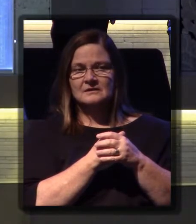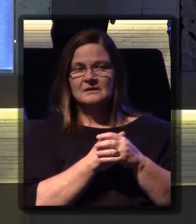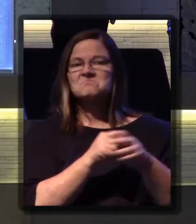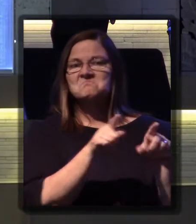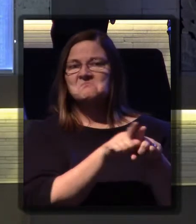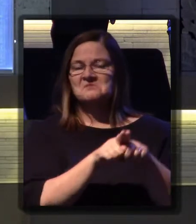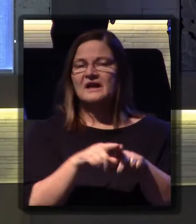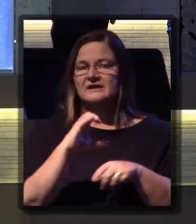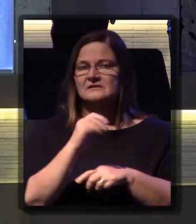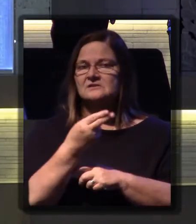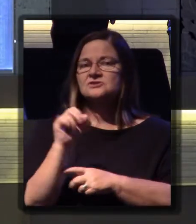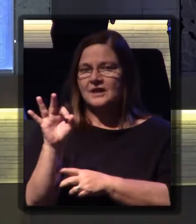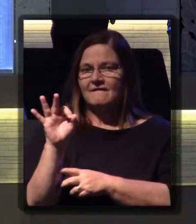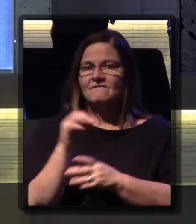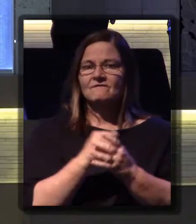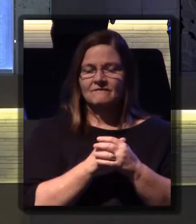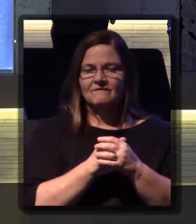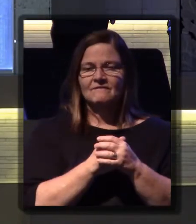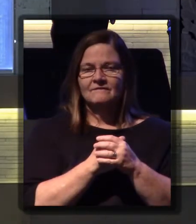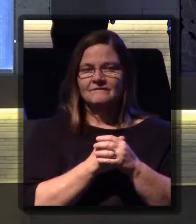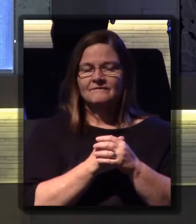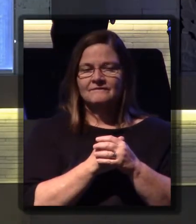of the wicked,